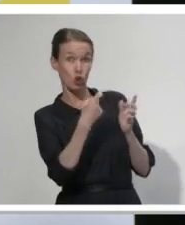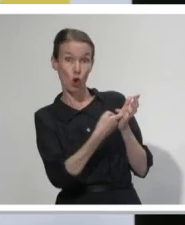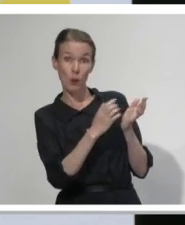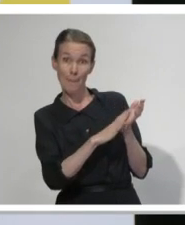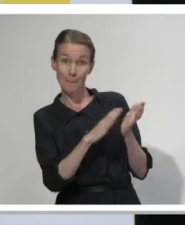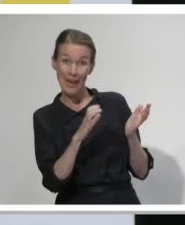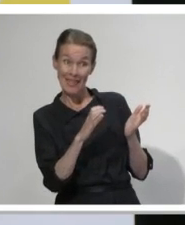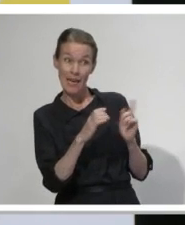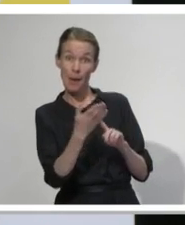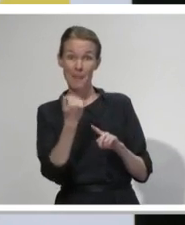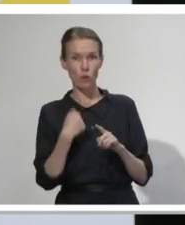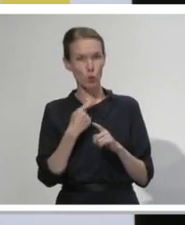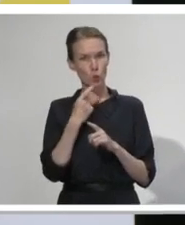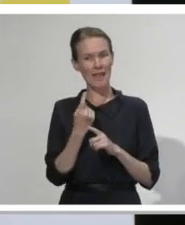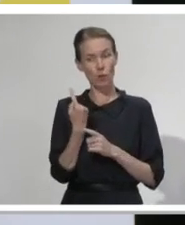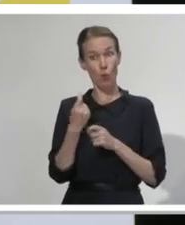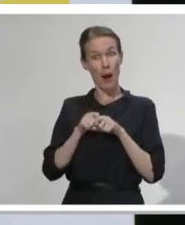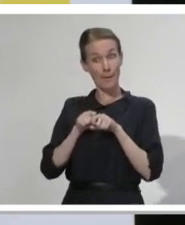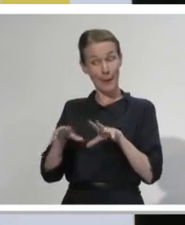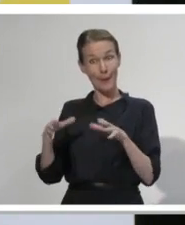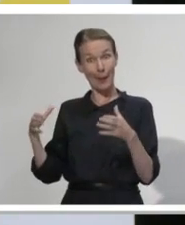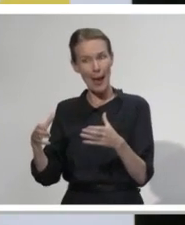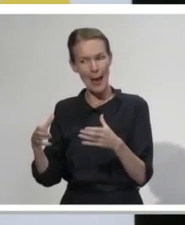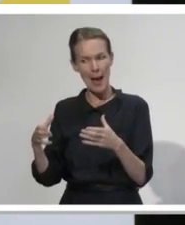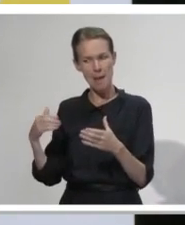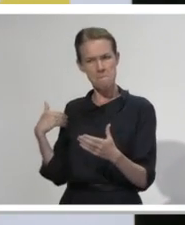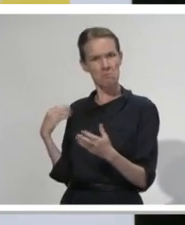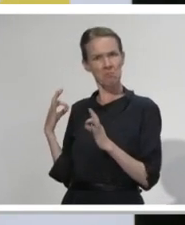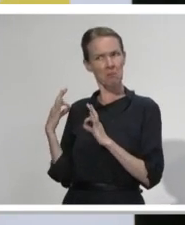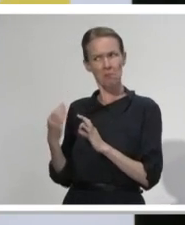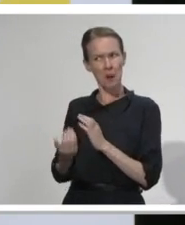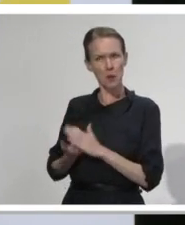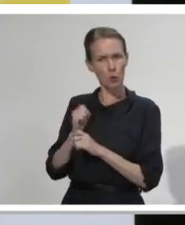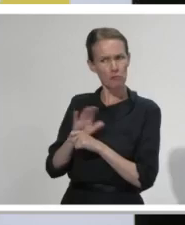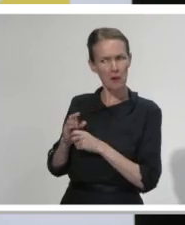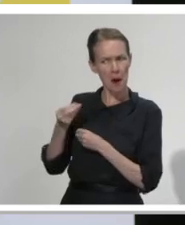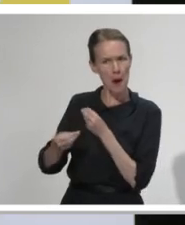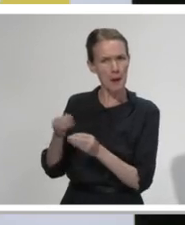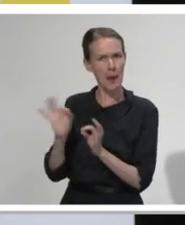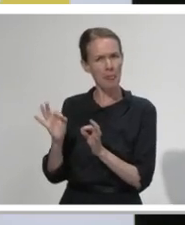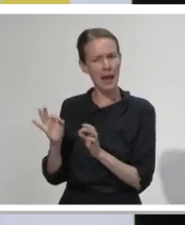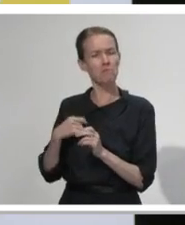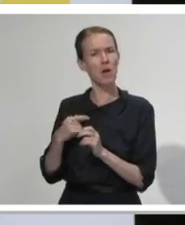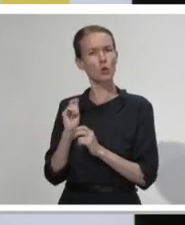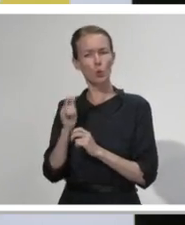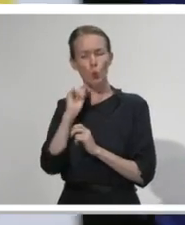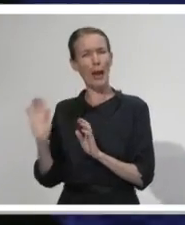sight that we are able to see 28 days without any new cases in some instances? Yes. I need to check